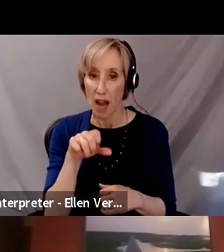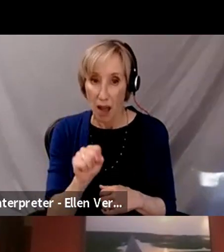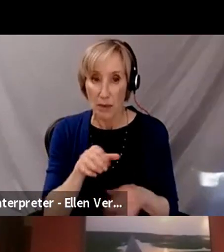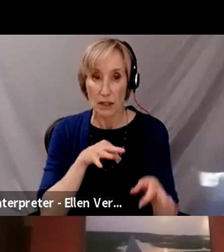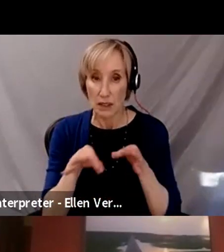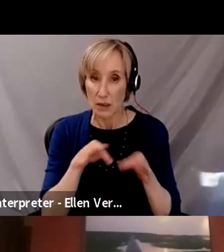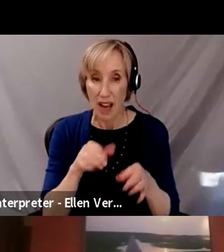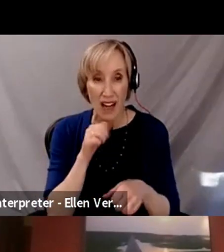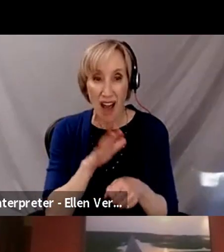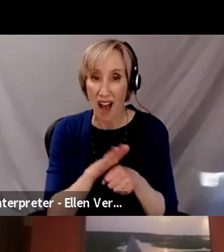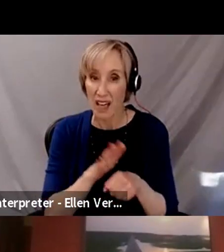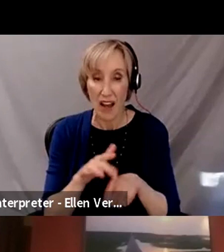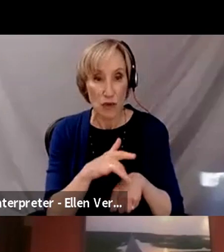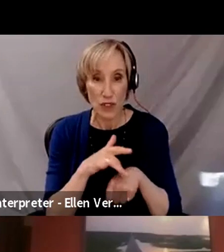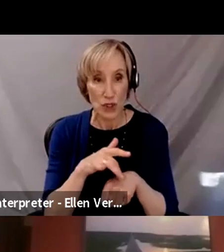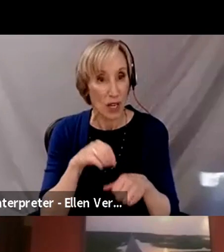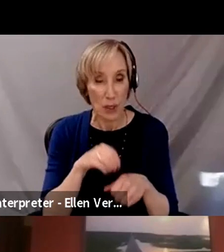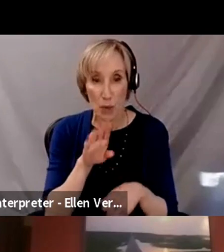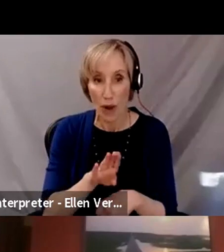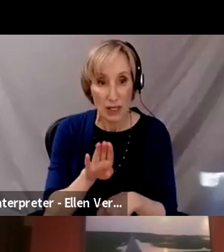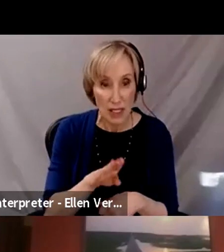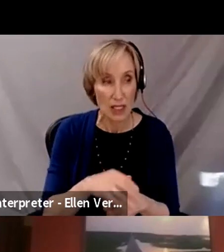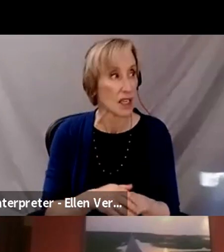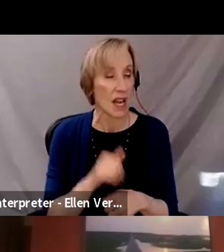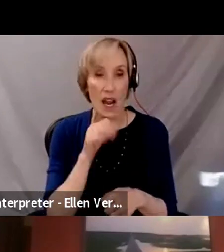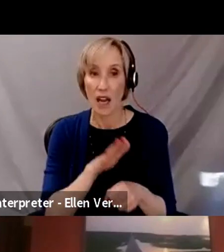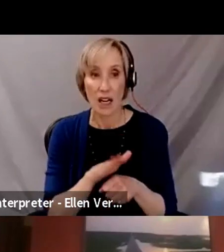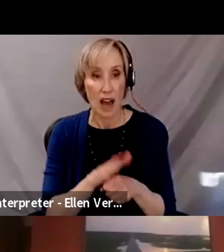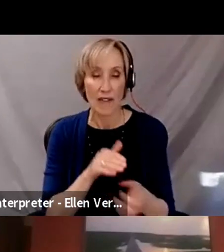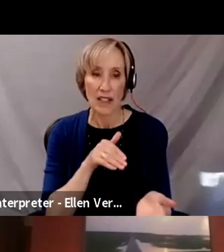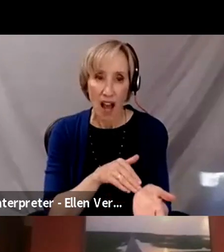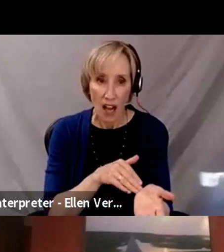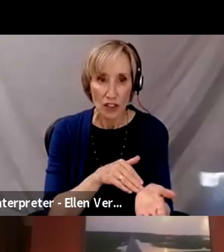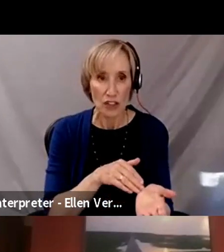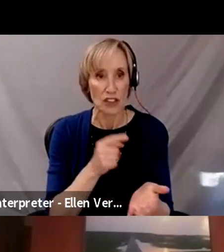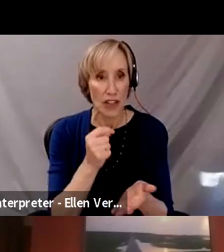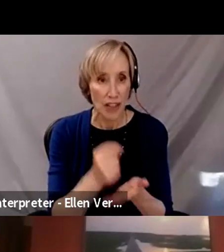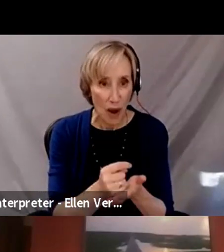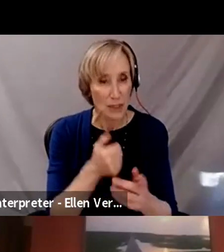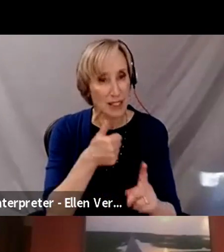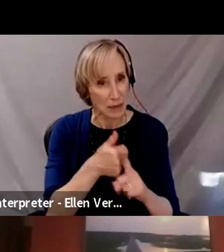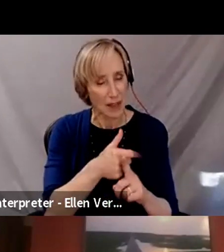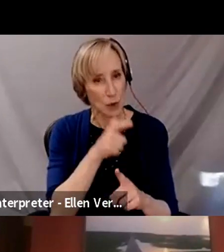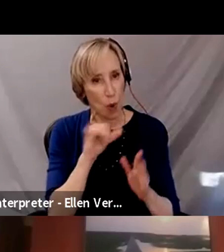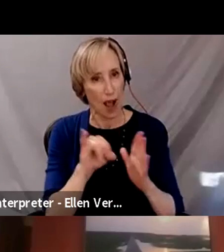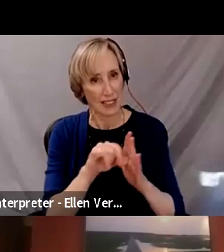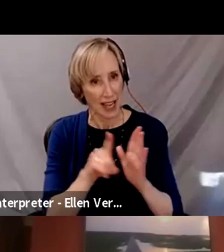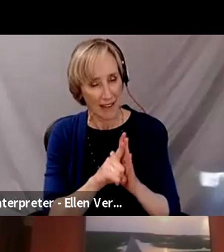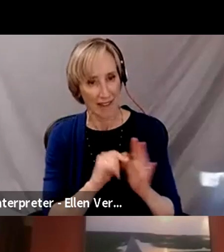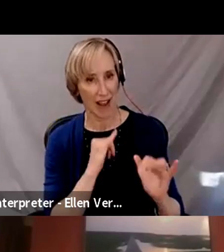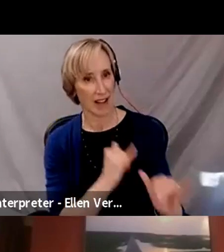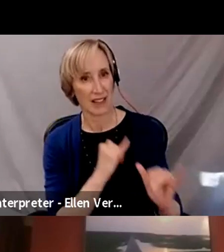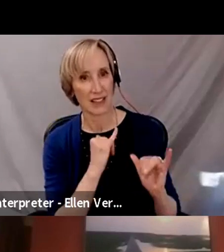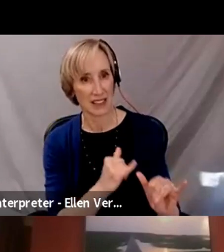resources in our city, the lack of doctors and therapists, and so on and so forth.